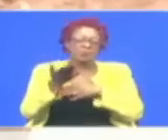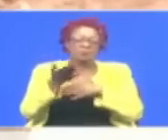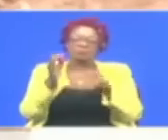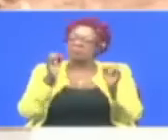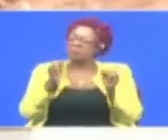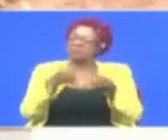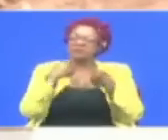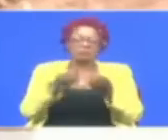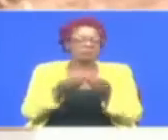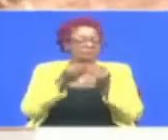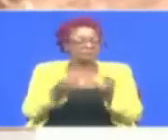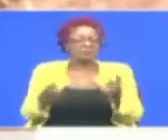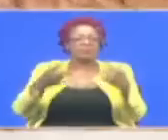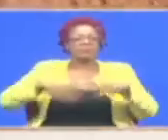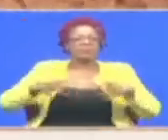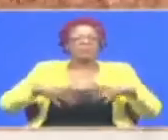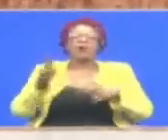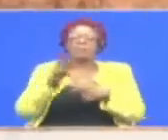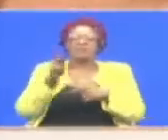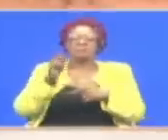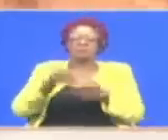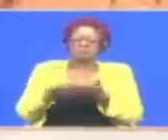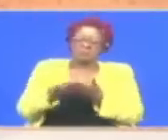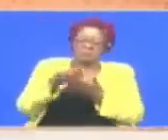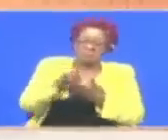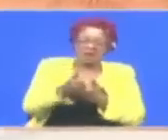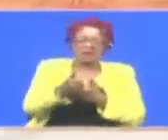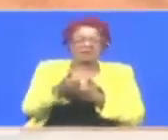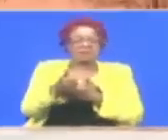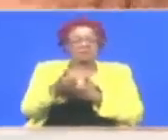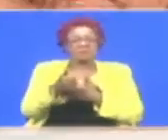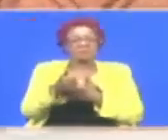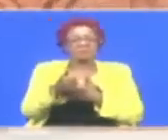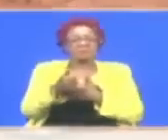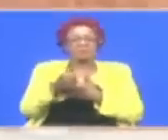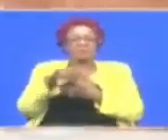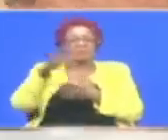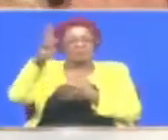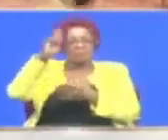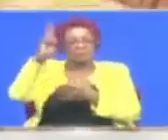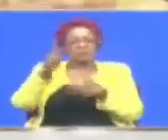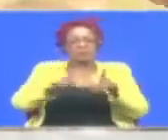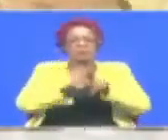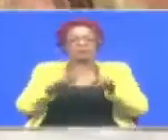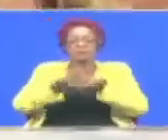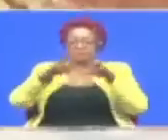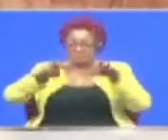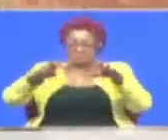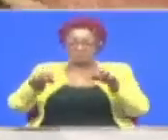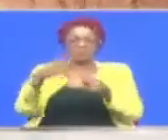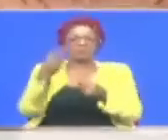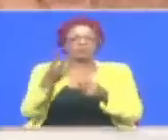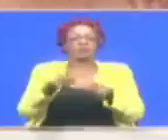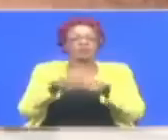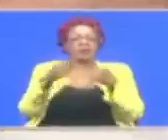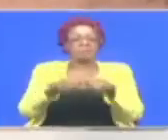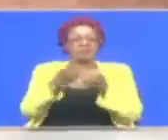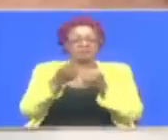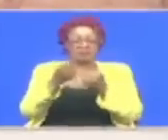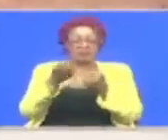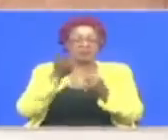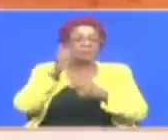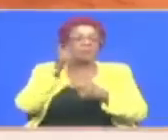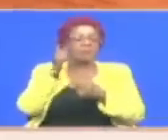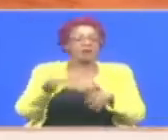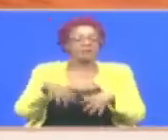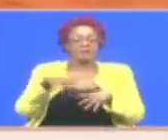na mwachilia sisi. Tungempea nyinyi pesa. Police are also analyzing data from two damaged mobile phones recovered near the scene